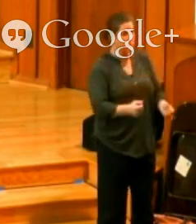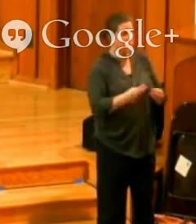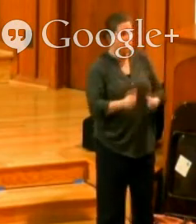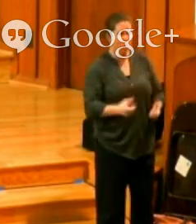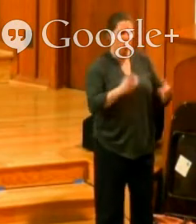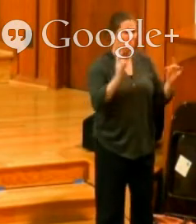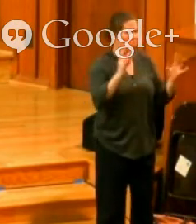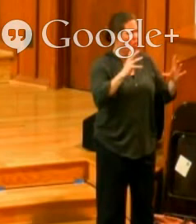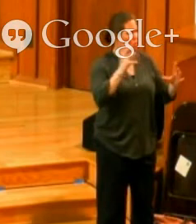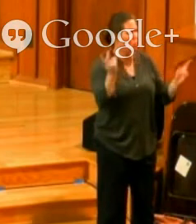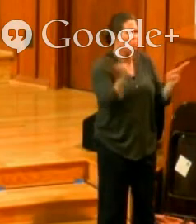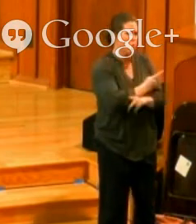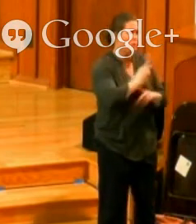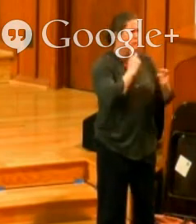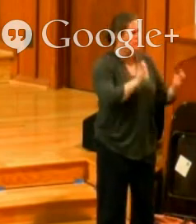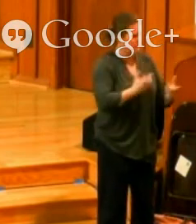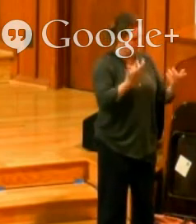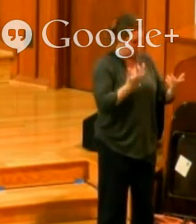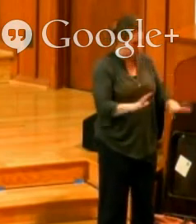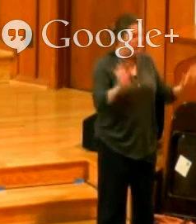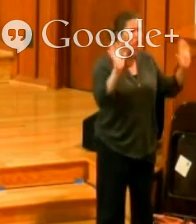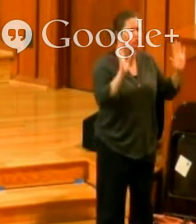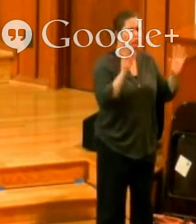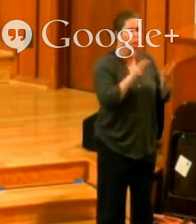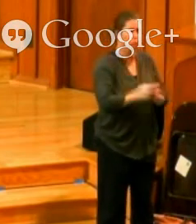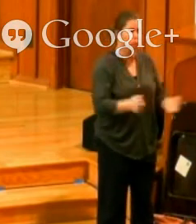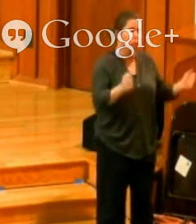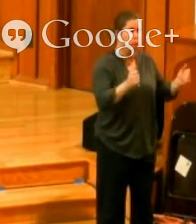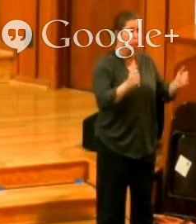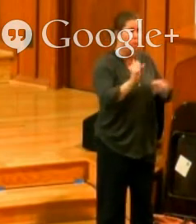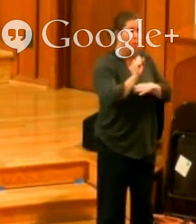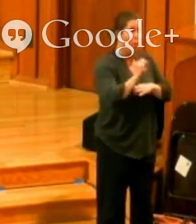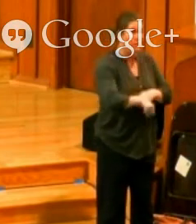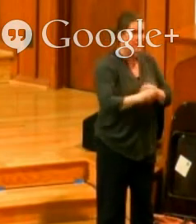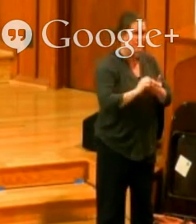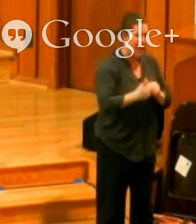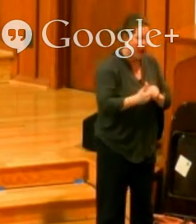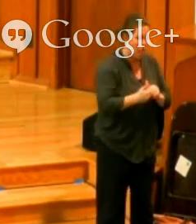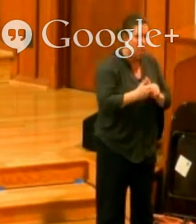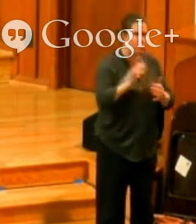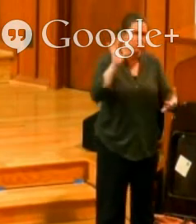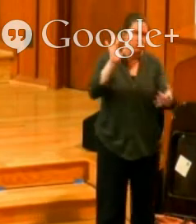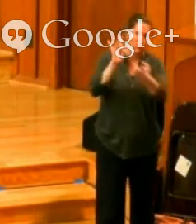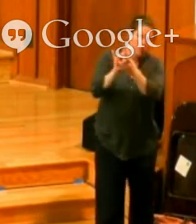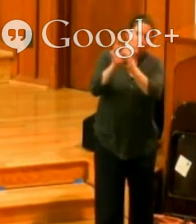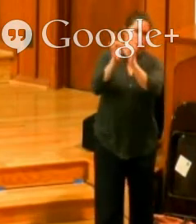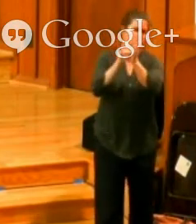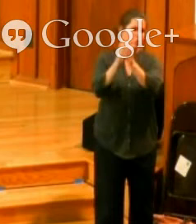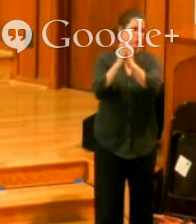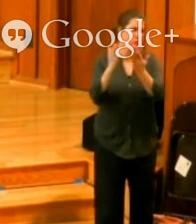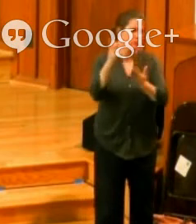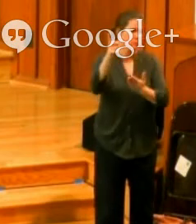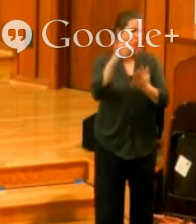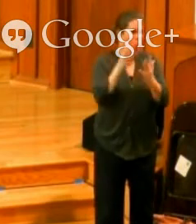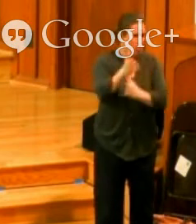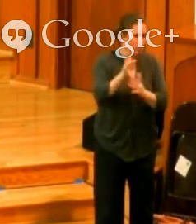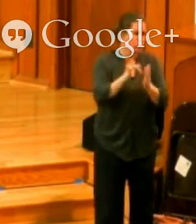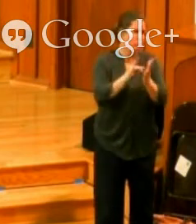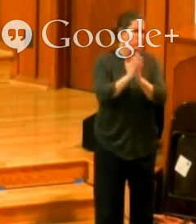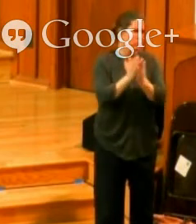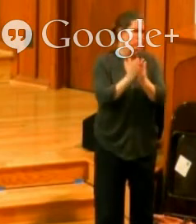sins. But do you know how they overcame the worst of sins? Through Jesus. And do you know how they overcame through